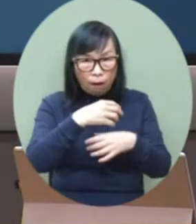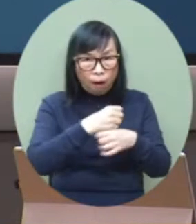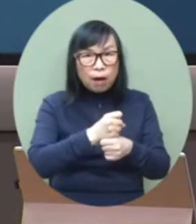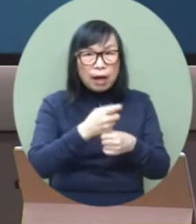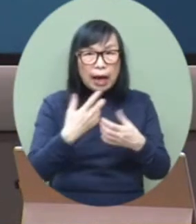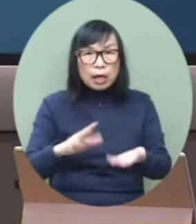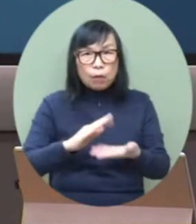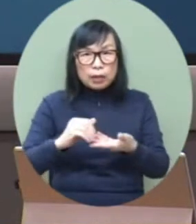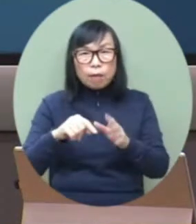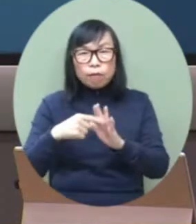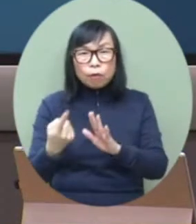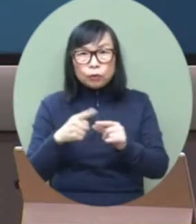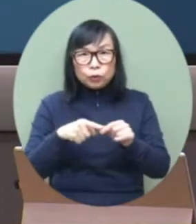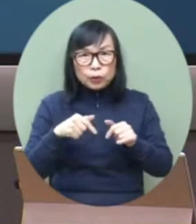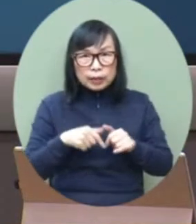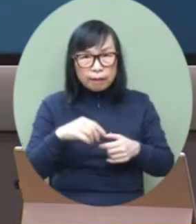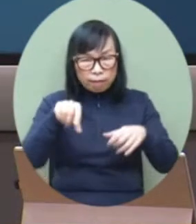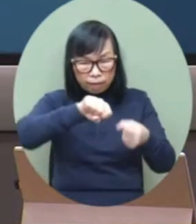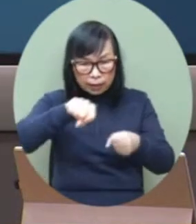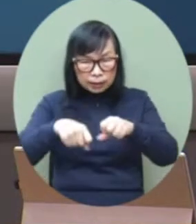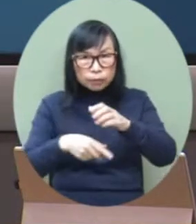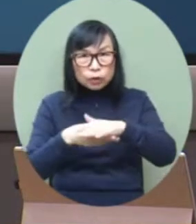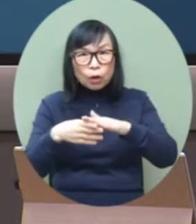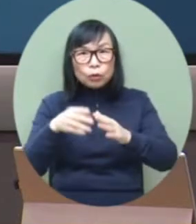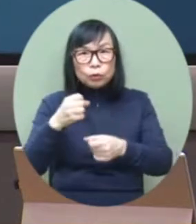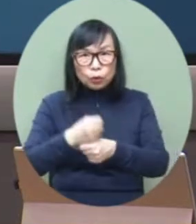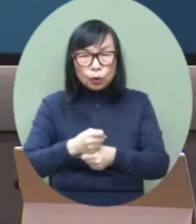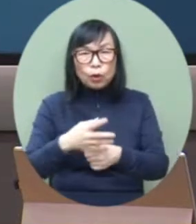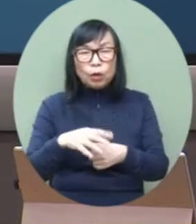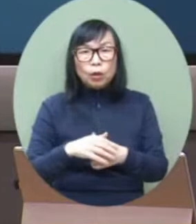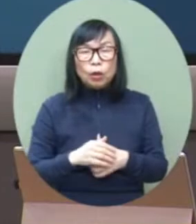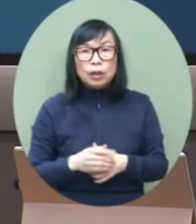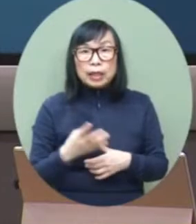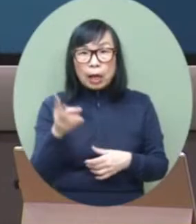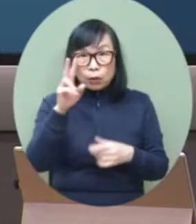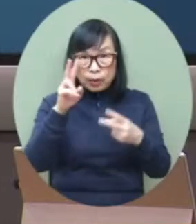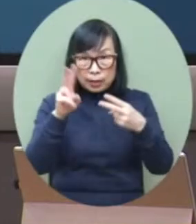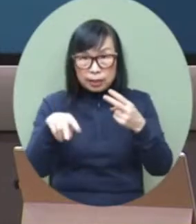cases or positive cases, and 3,444 were tested by